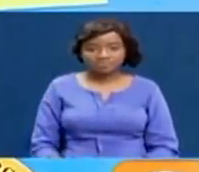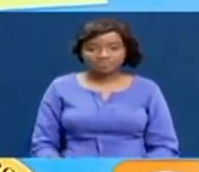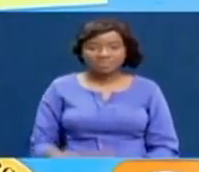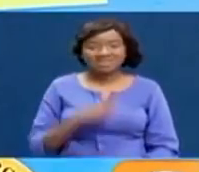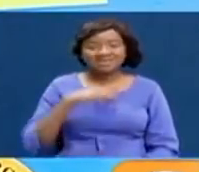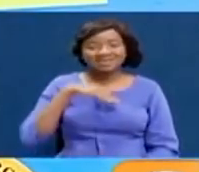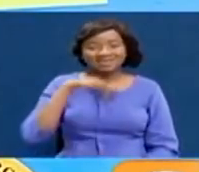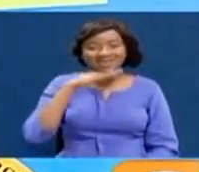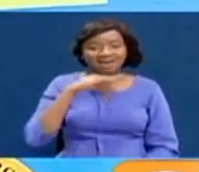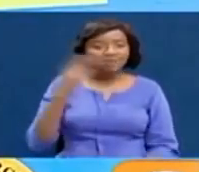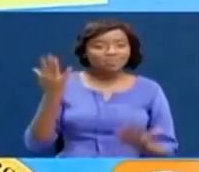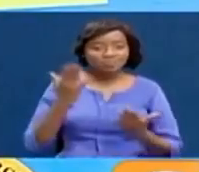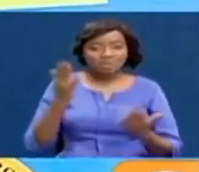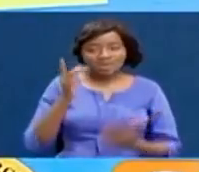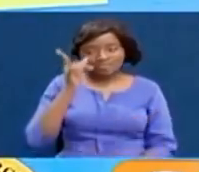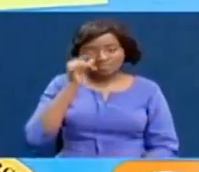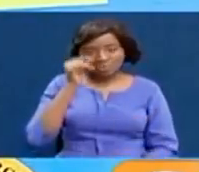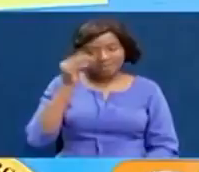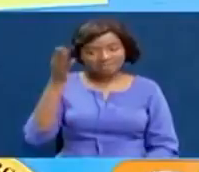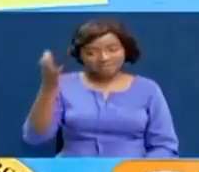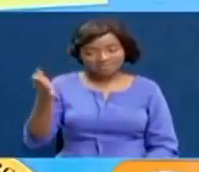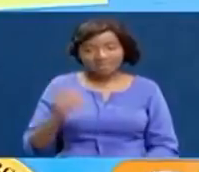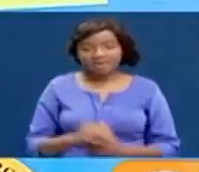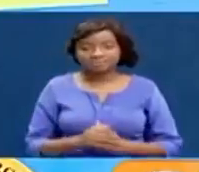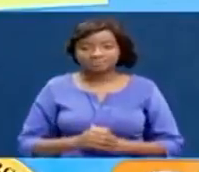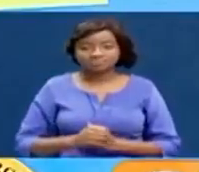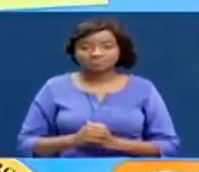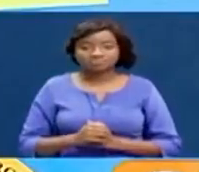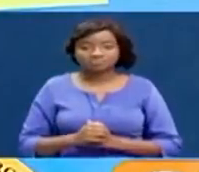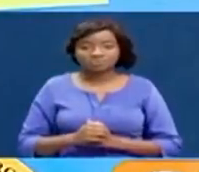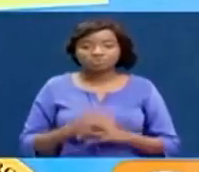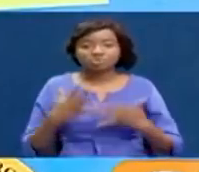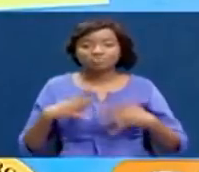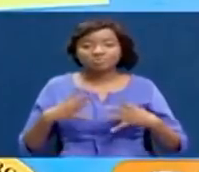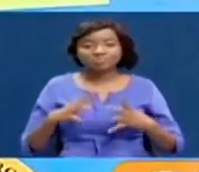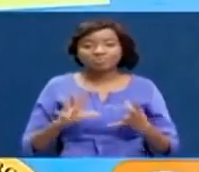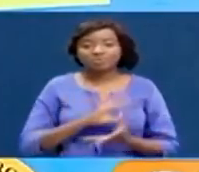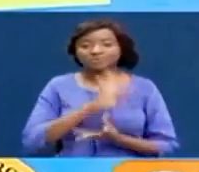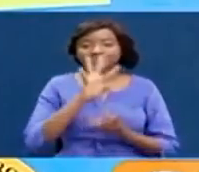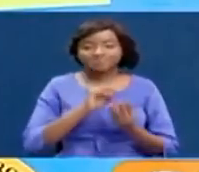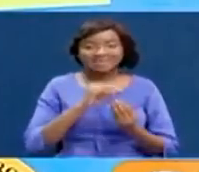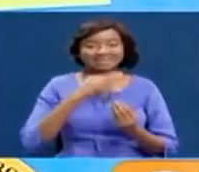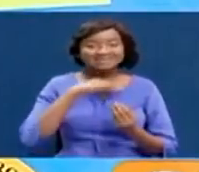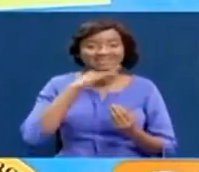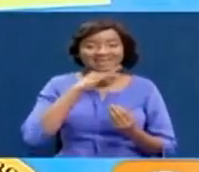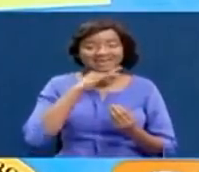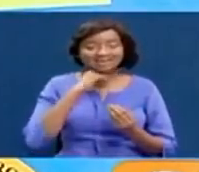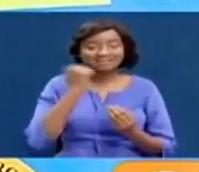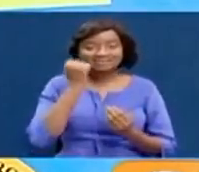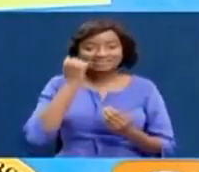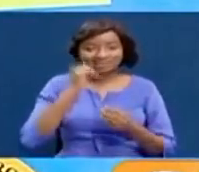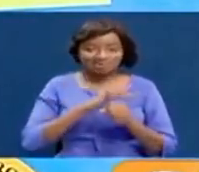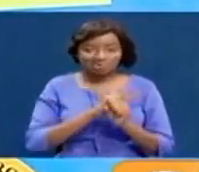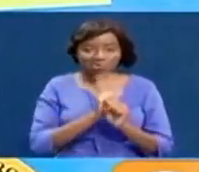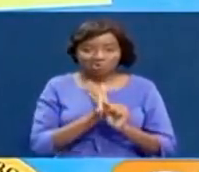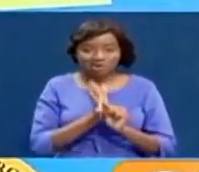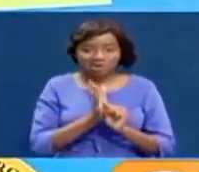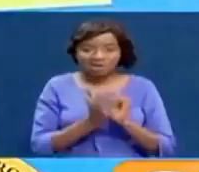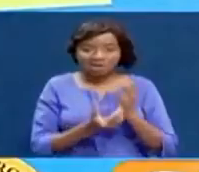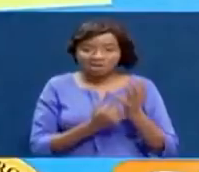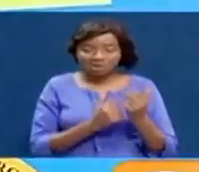disease in Mombasa, bringing this number to bringing the number of deceased persons